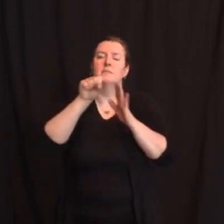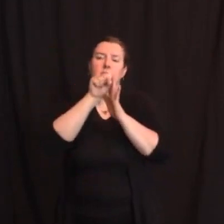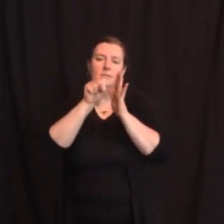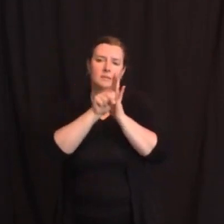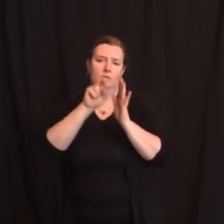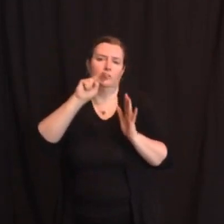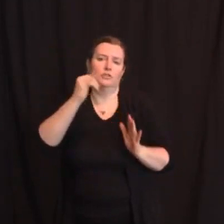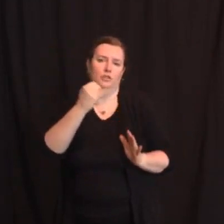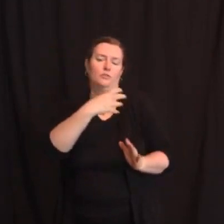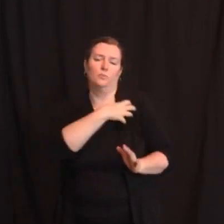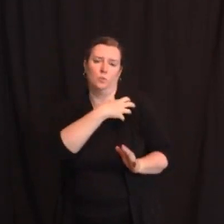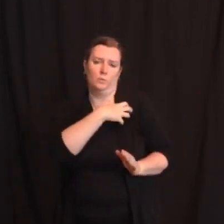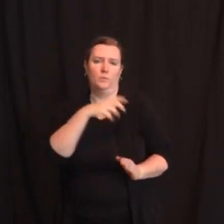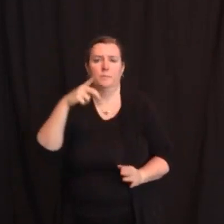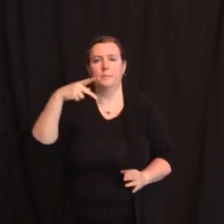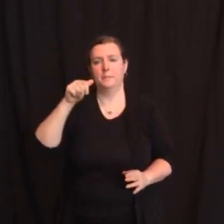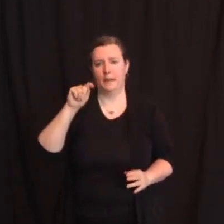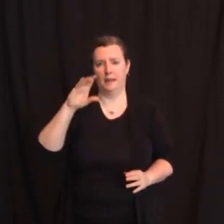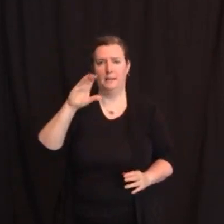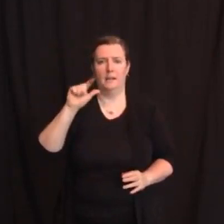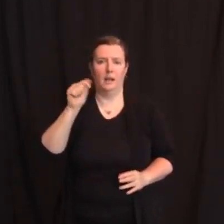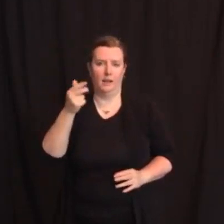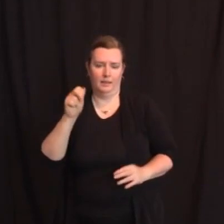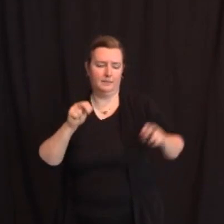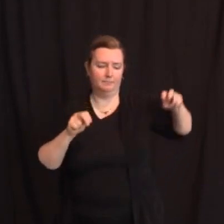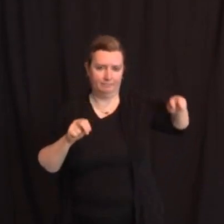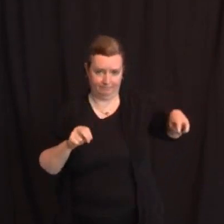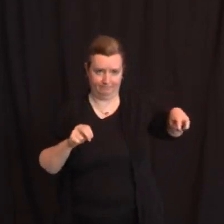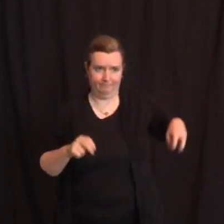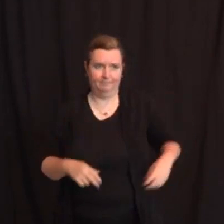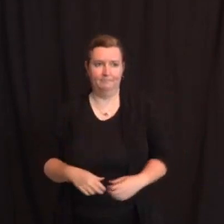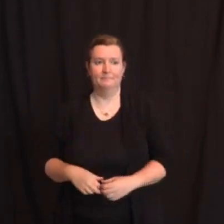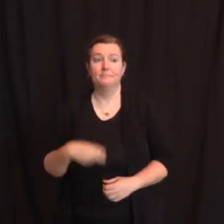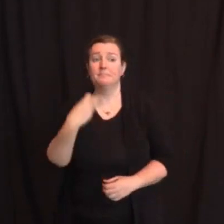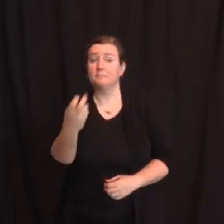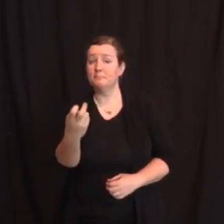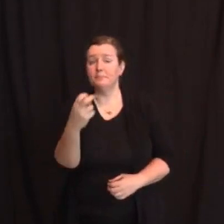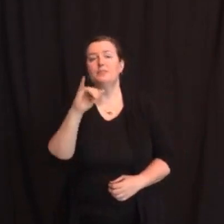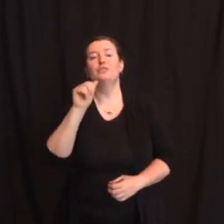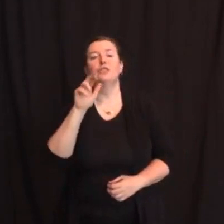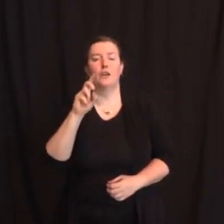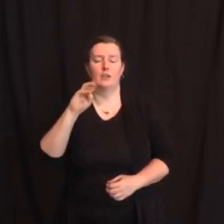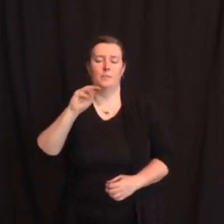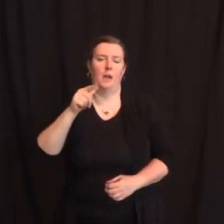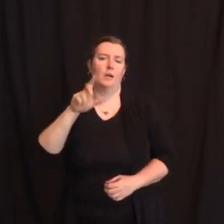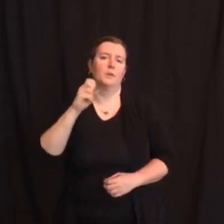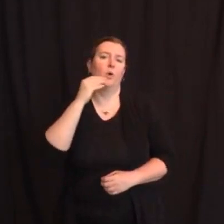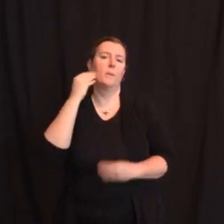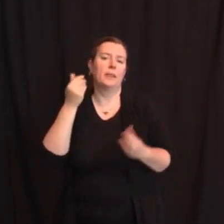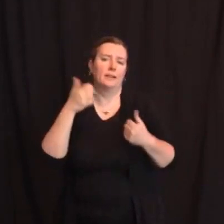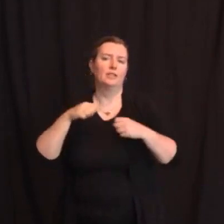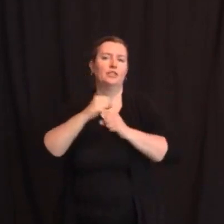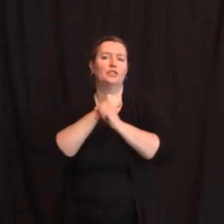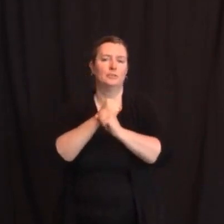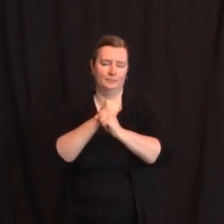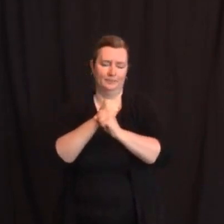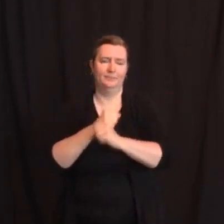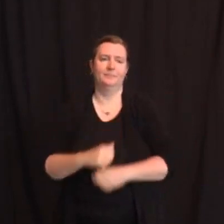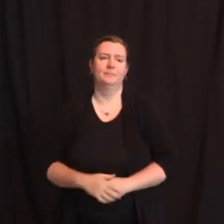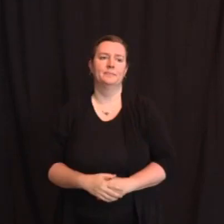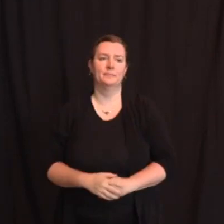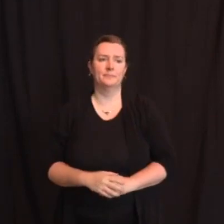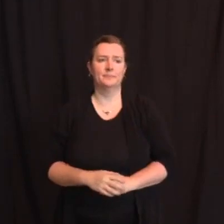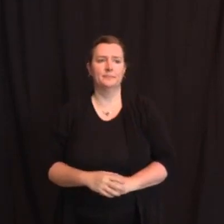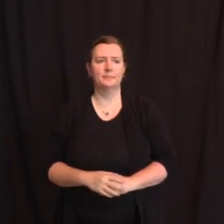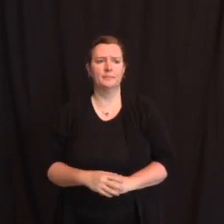Police, Colonel Pat Callahan, Jared Maples from the Office of Homeland Security and Preparedness, and we'll be joined by more of the